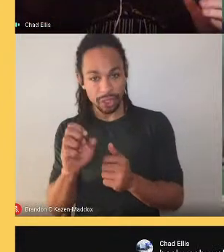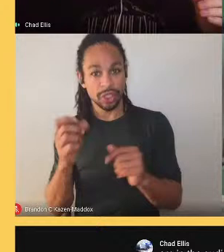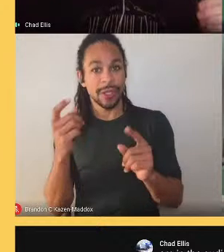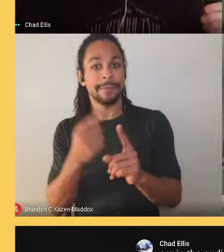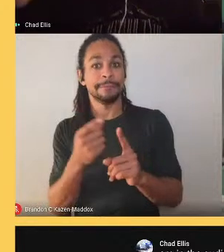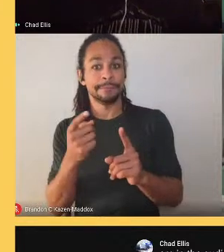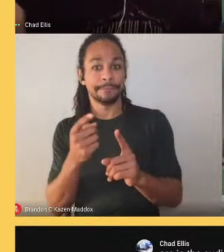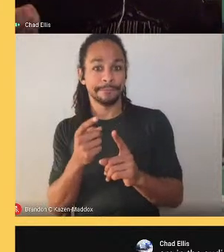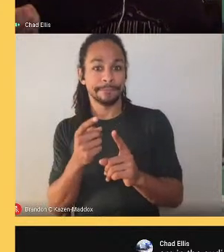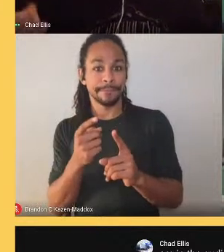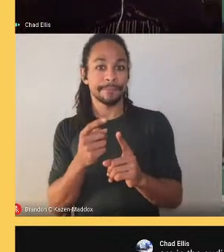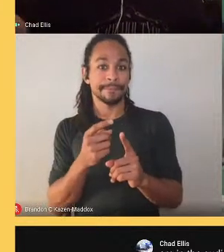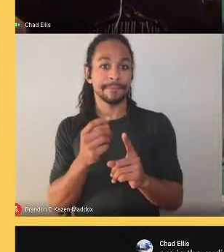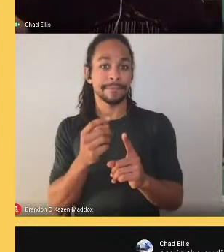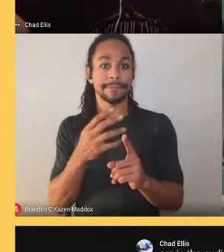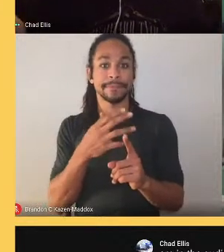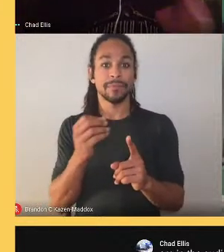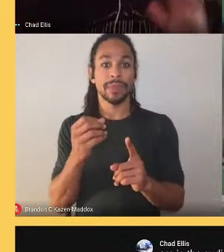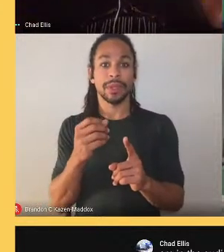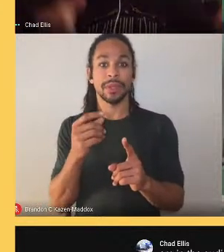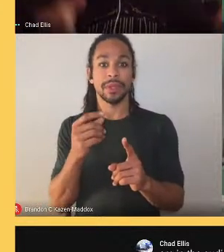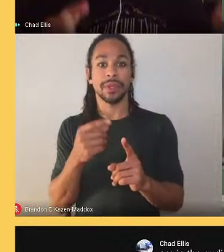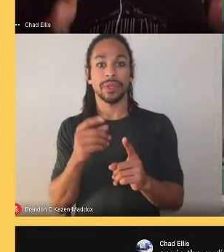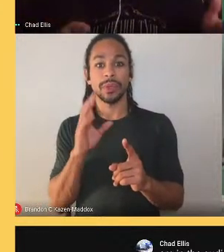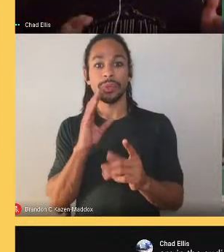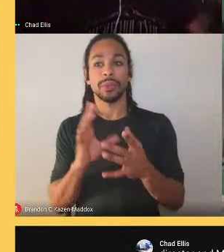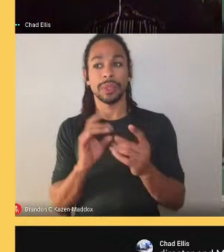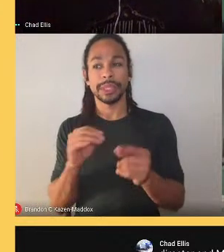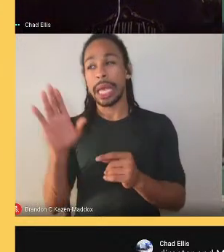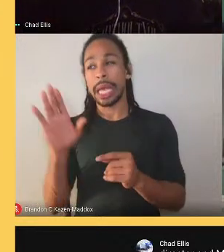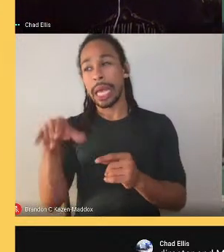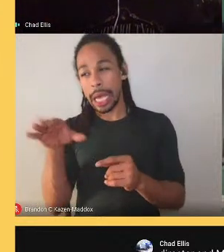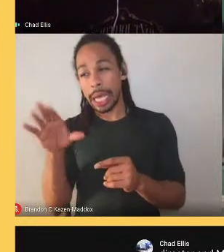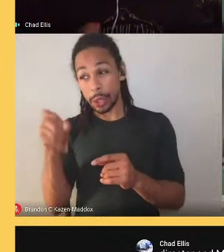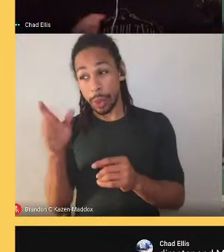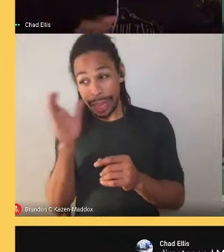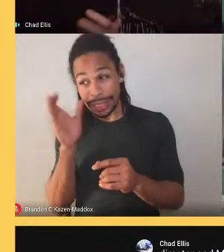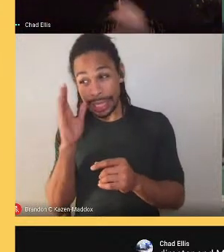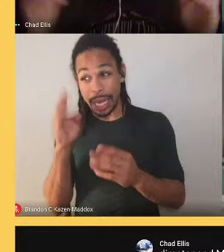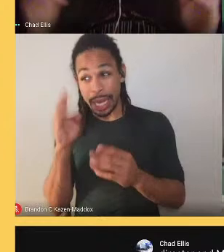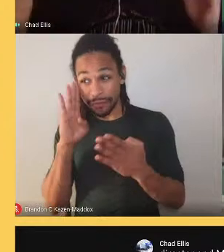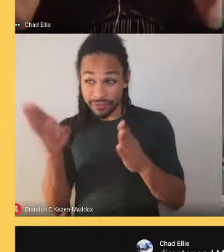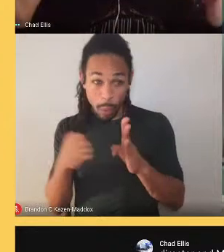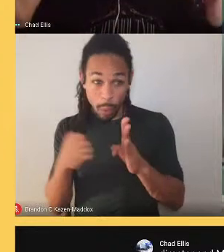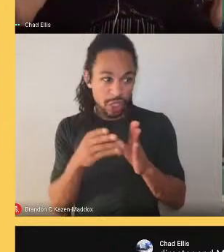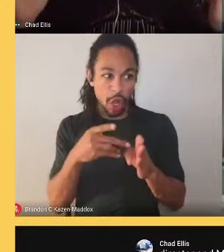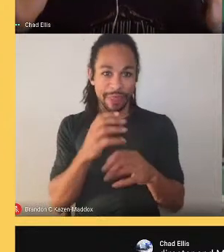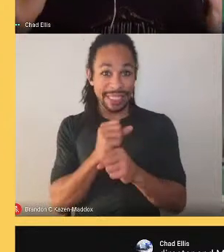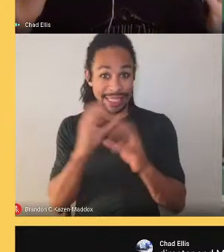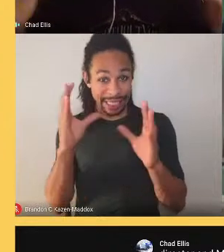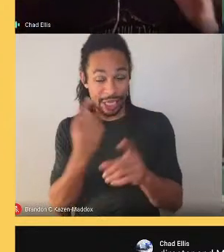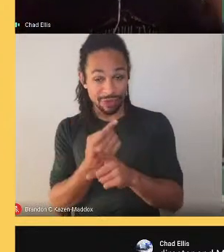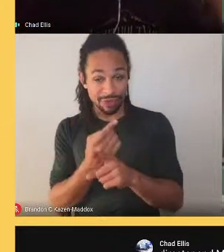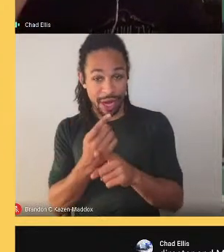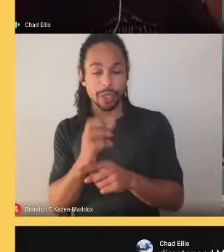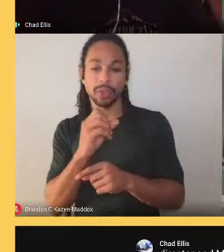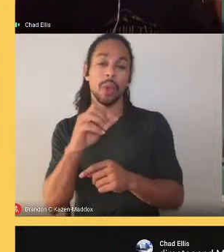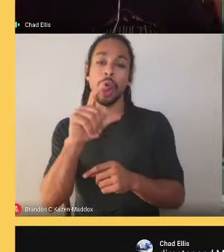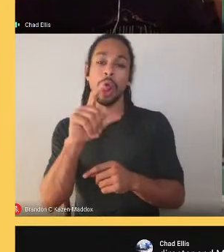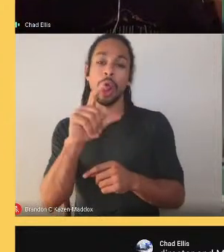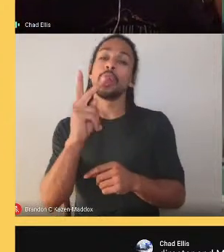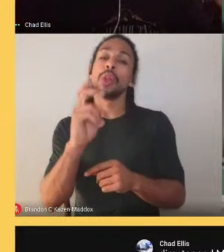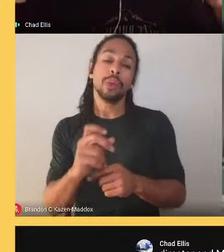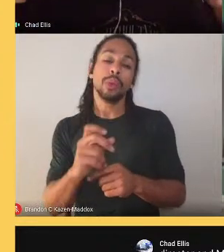people are gonna have to listen to this. Let's get back to this scene. Luke, your show kind of fits in between both of